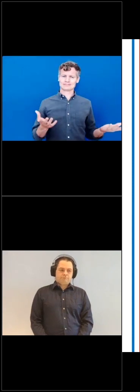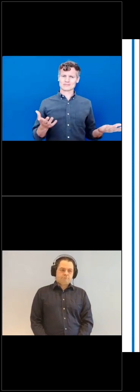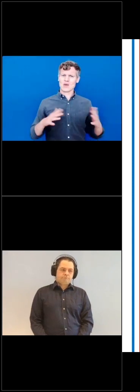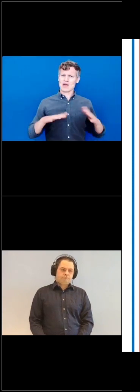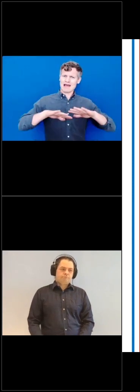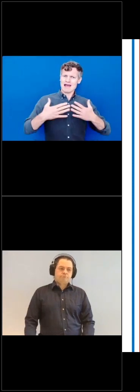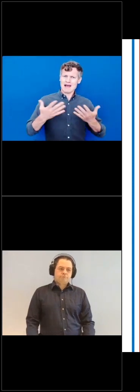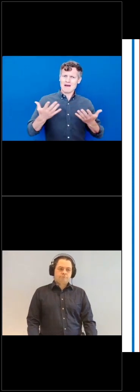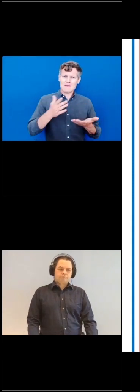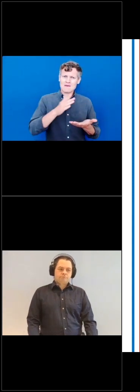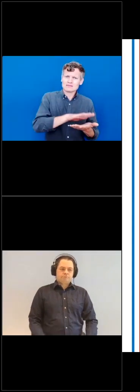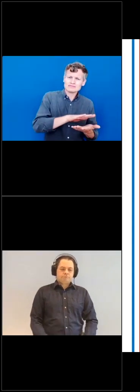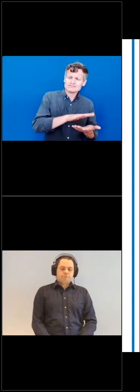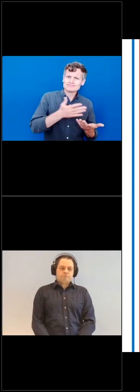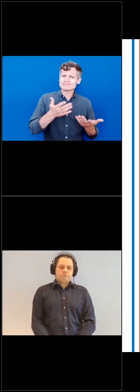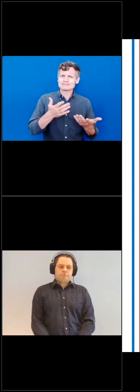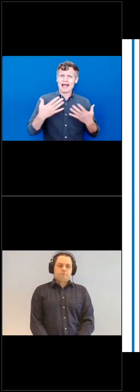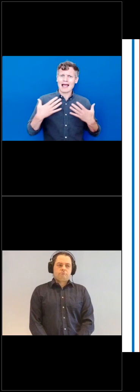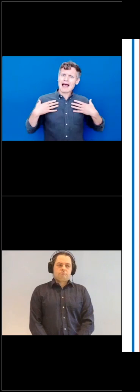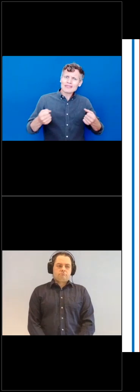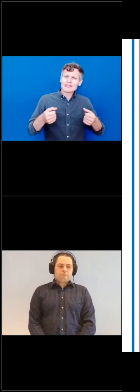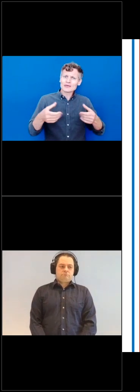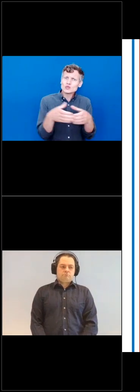or health units.